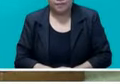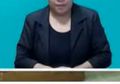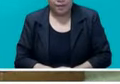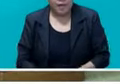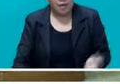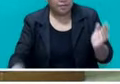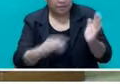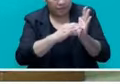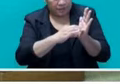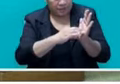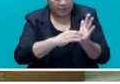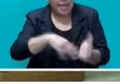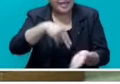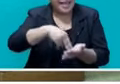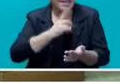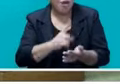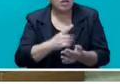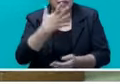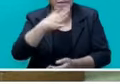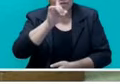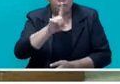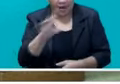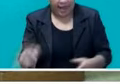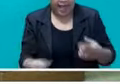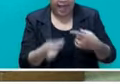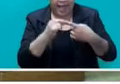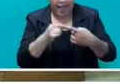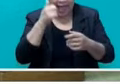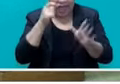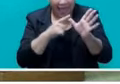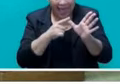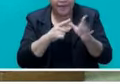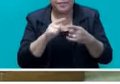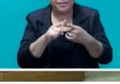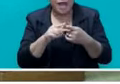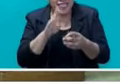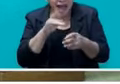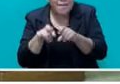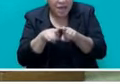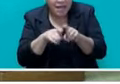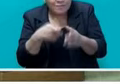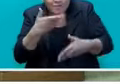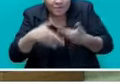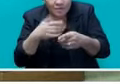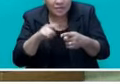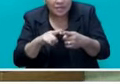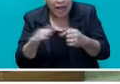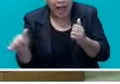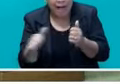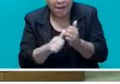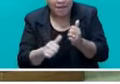to Standing Orders 51, A, that the Interpretation Amendment Bill